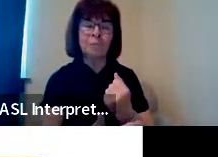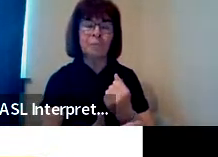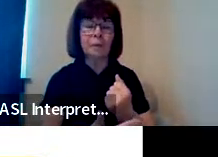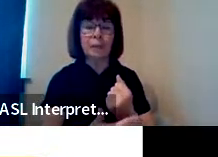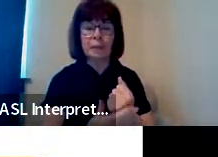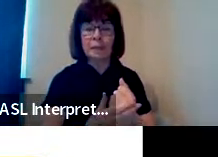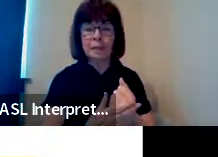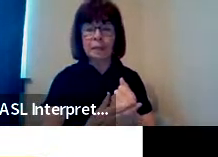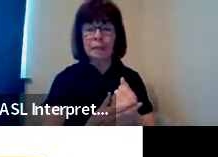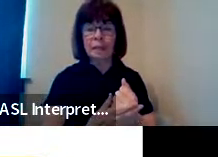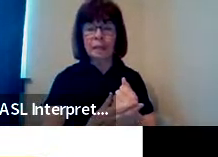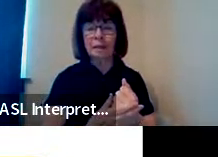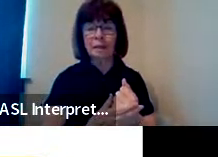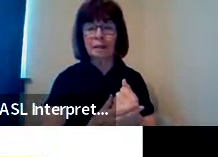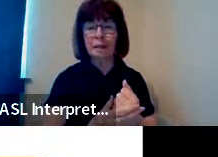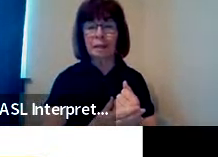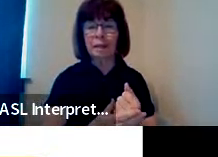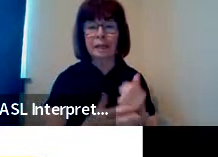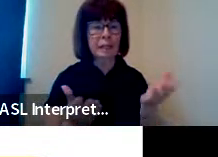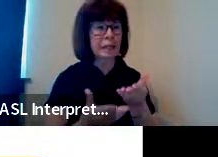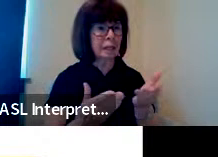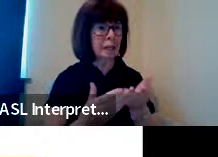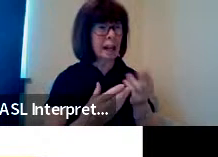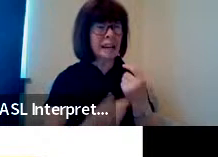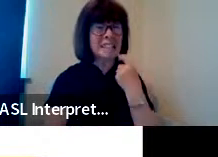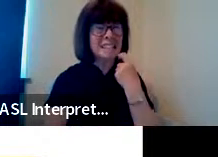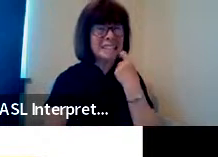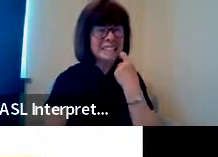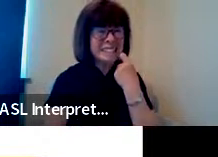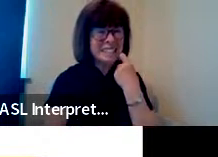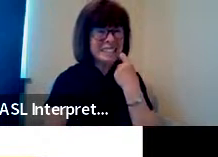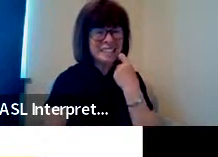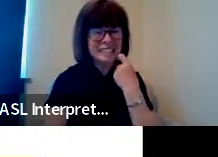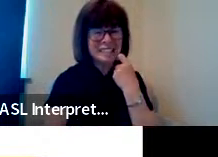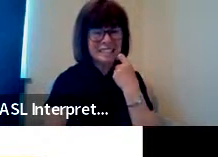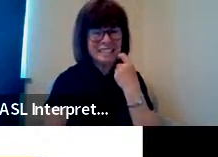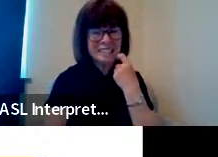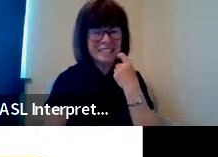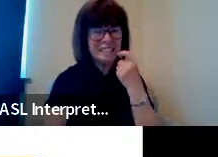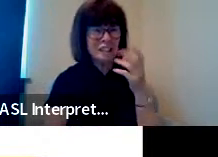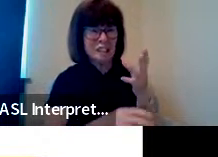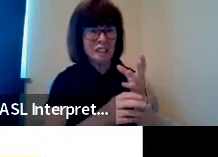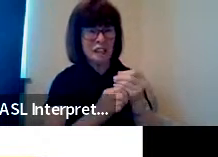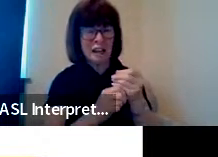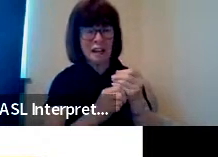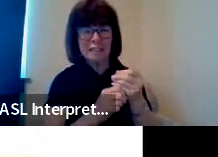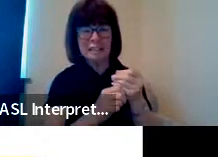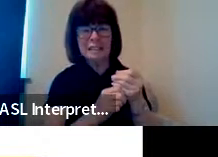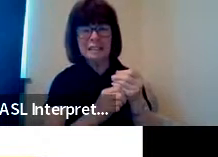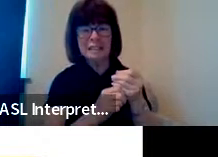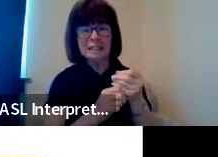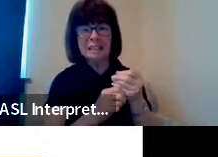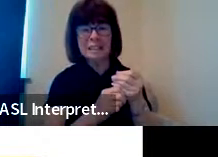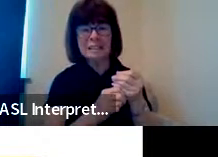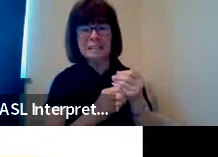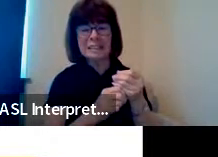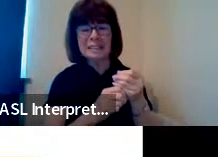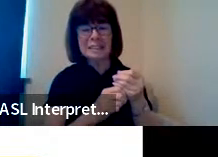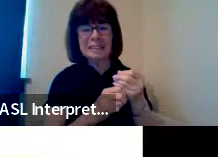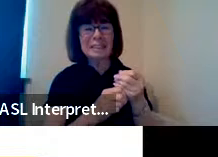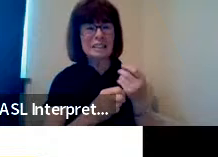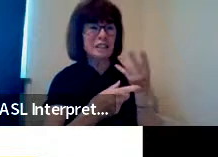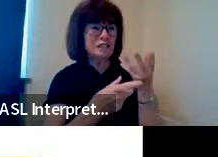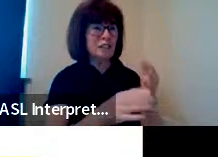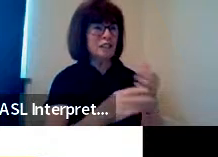Village Connect, I literally just, got into came back in from doing